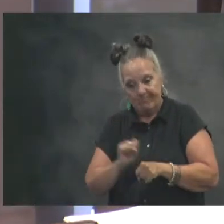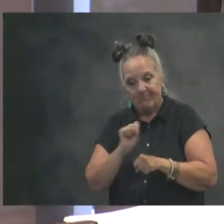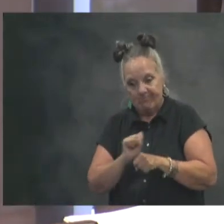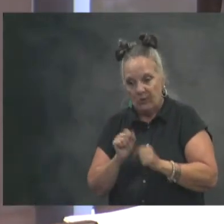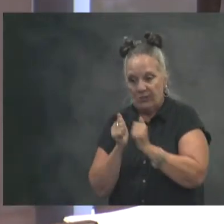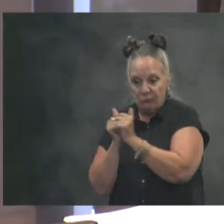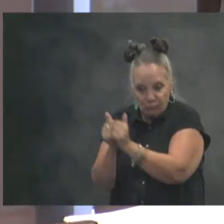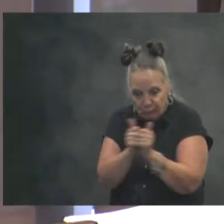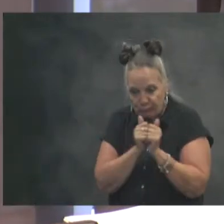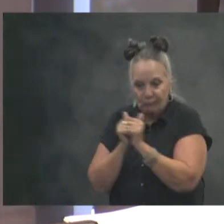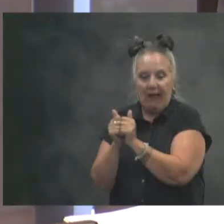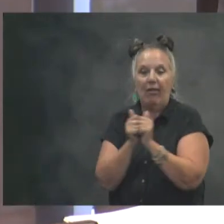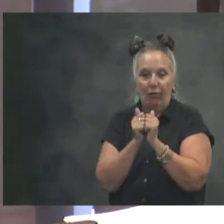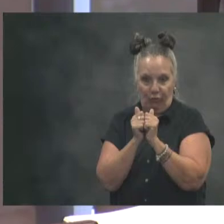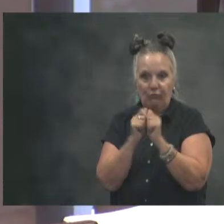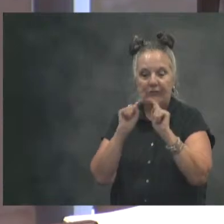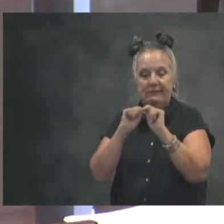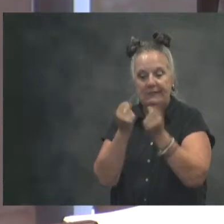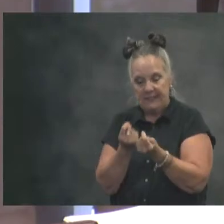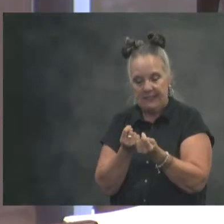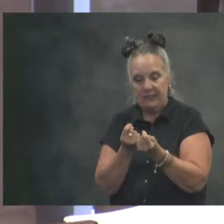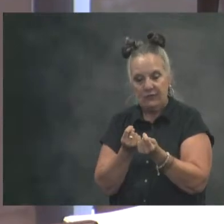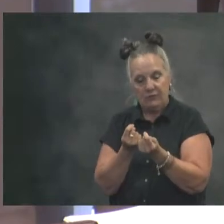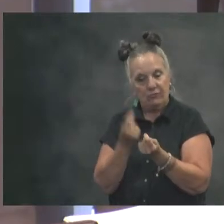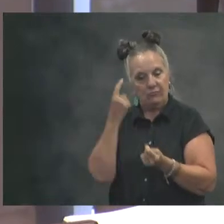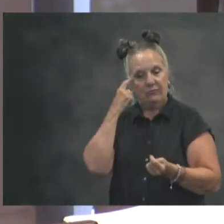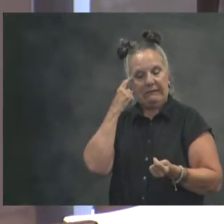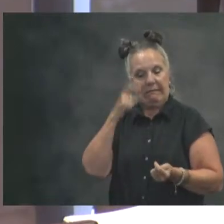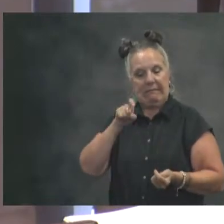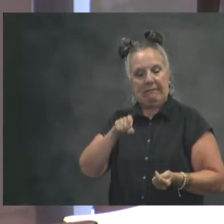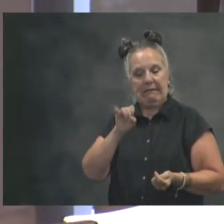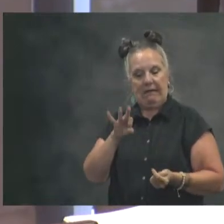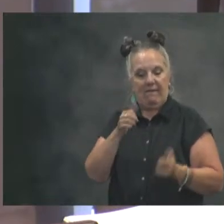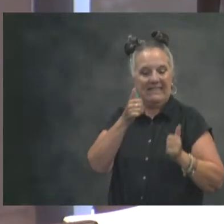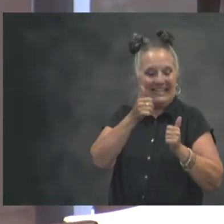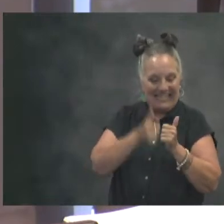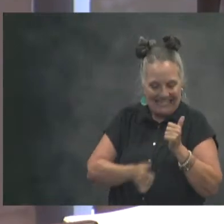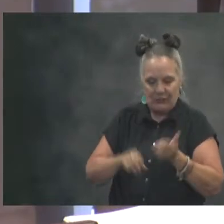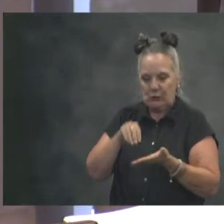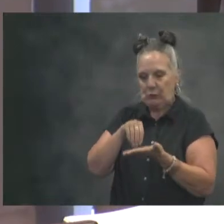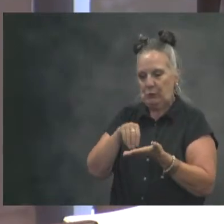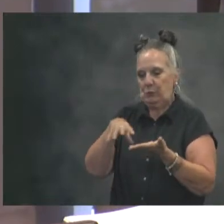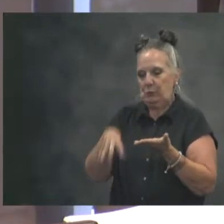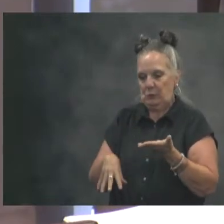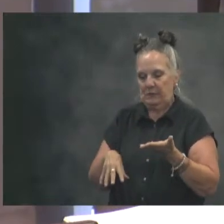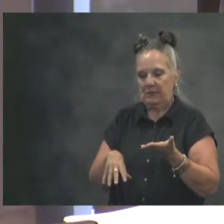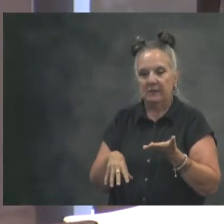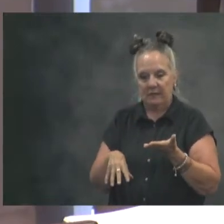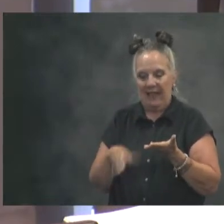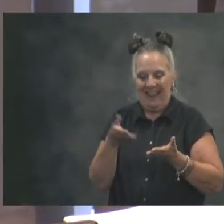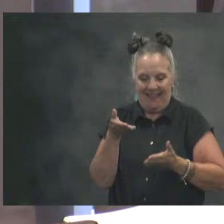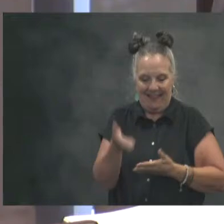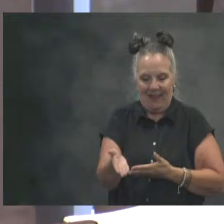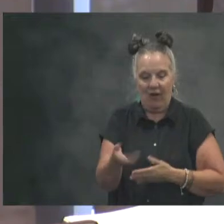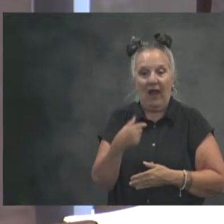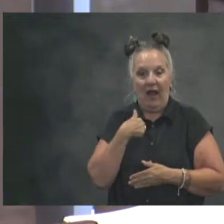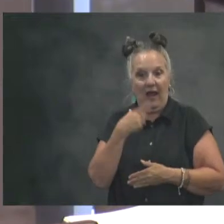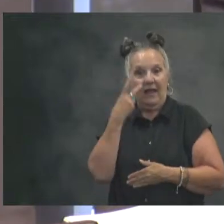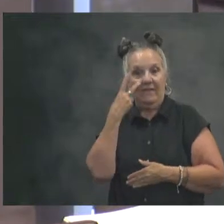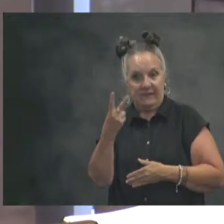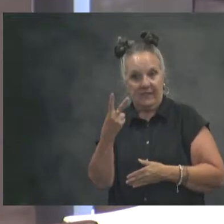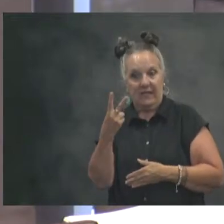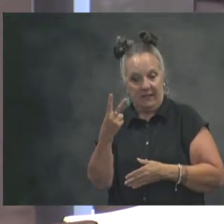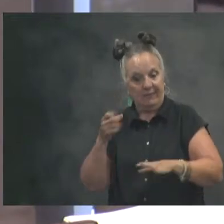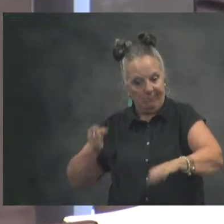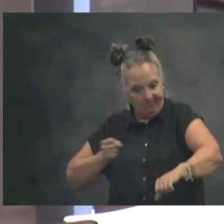as a team to take into account the needs of each and every child there. And I have seen it in